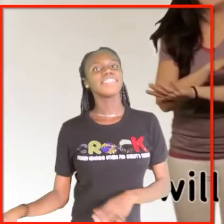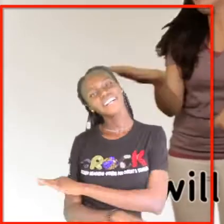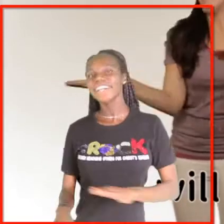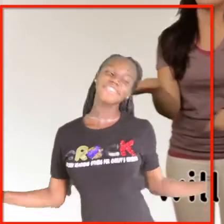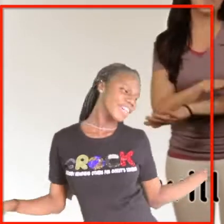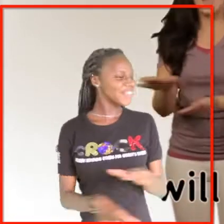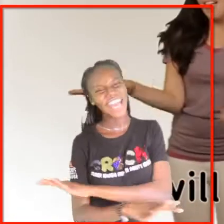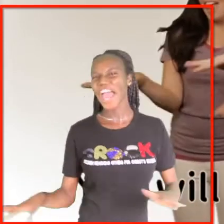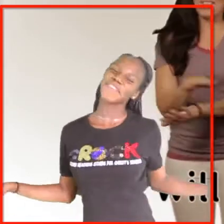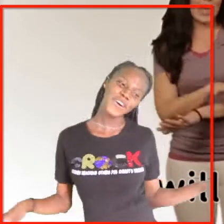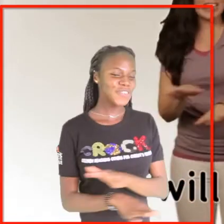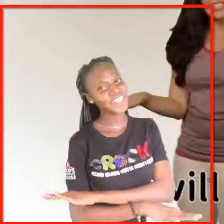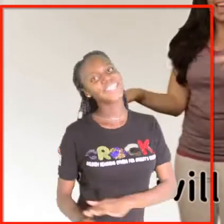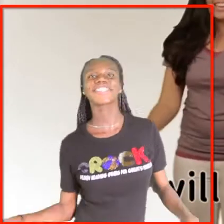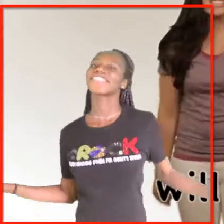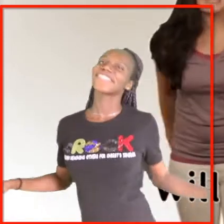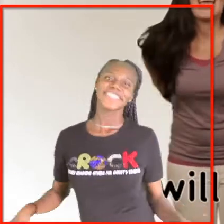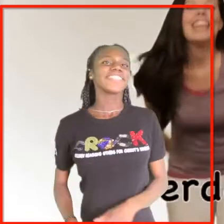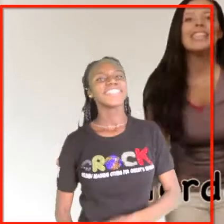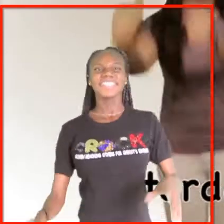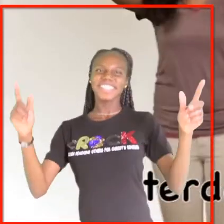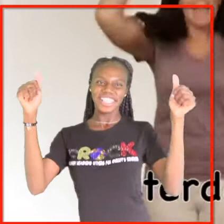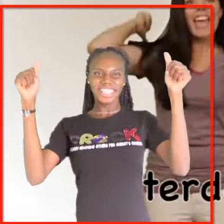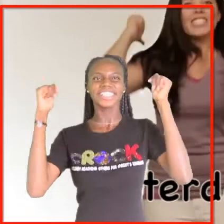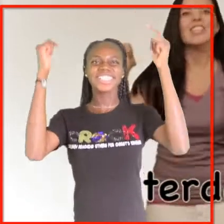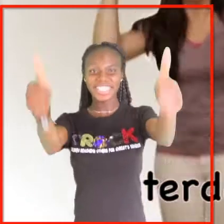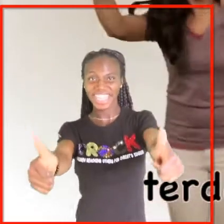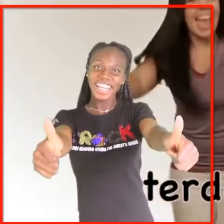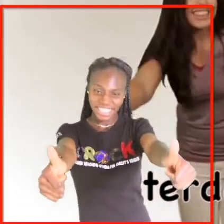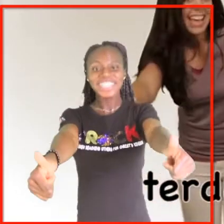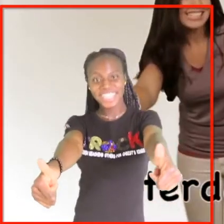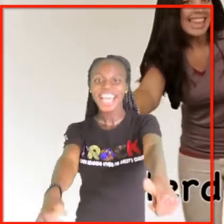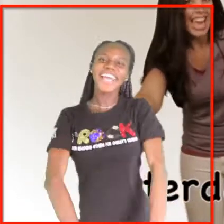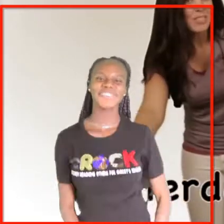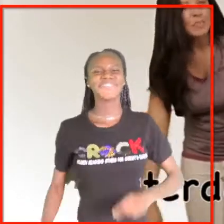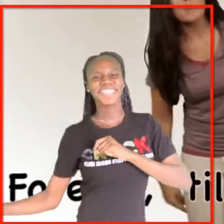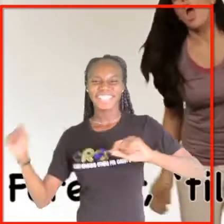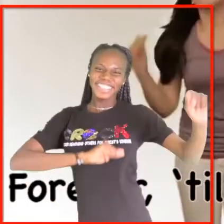You will never, ever change. Yesterday, today,